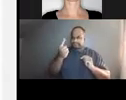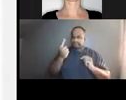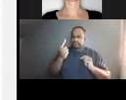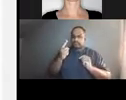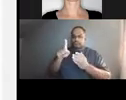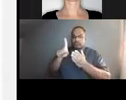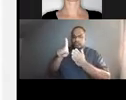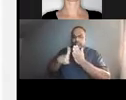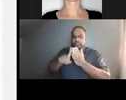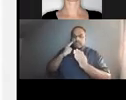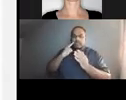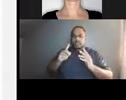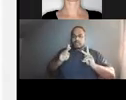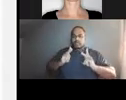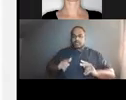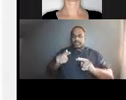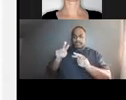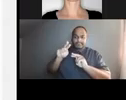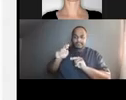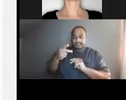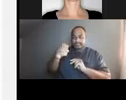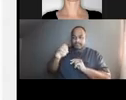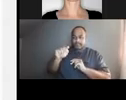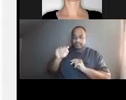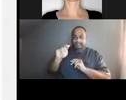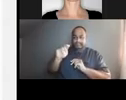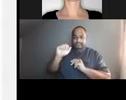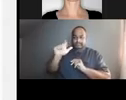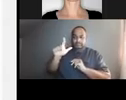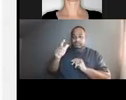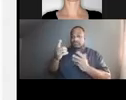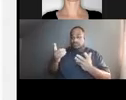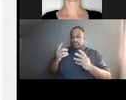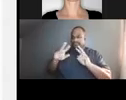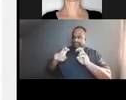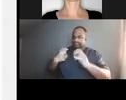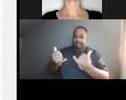human potential, we do the field study now,